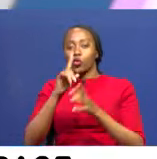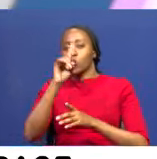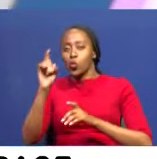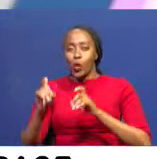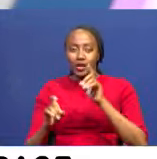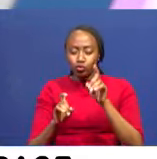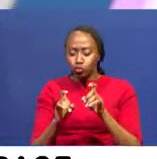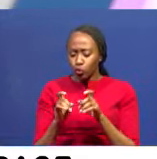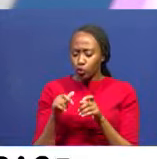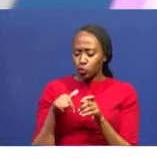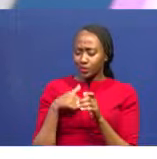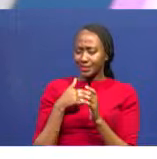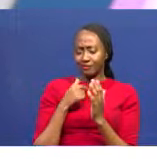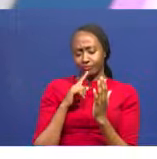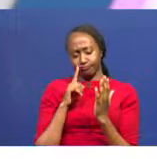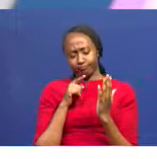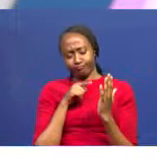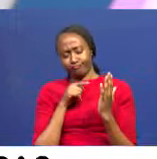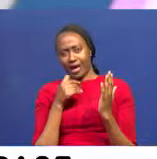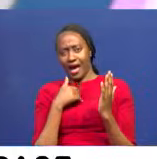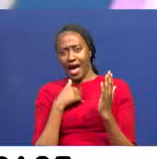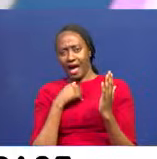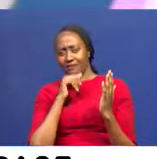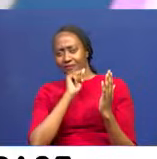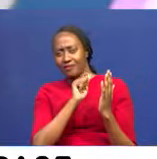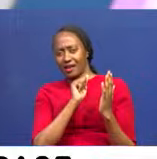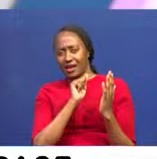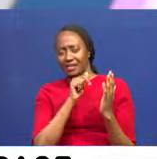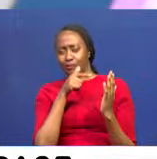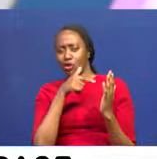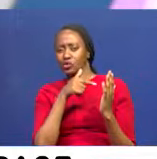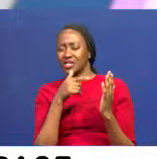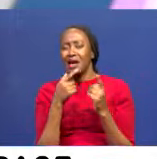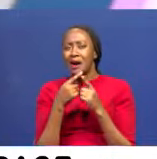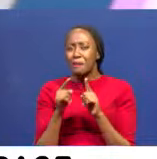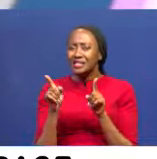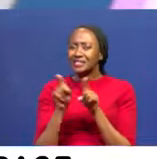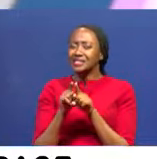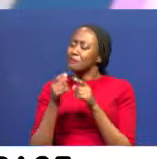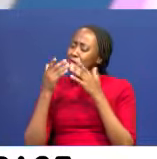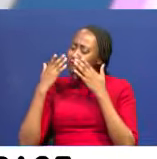bit more on the use of antibiotics, and also finish your dose when it's prescribed to you.